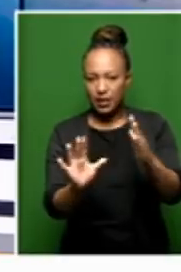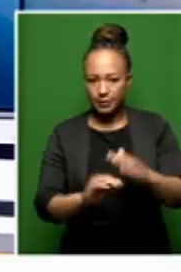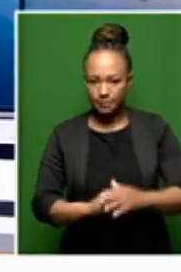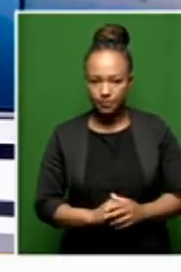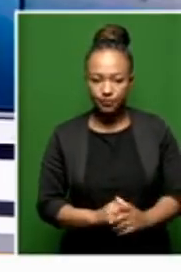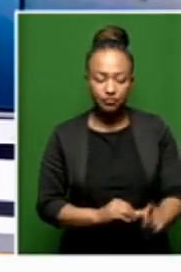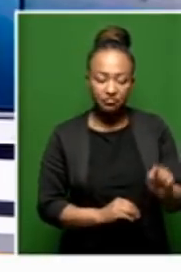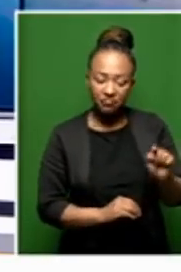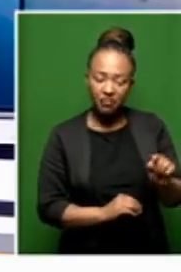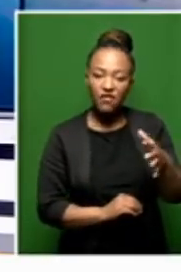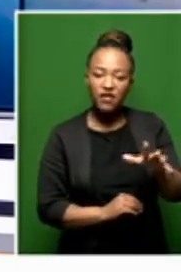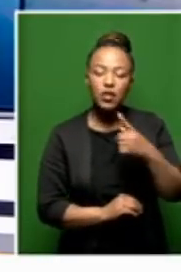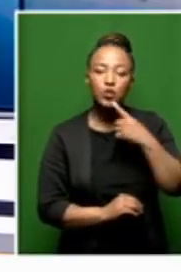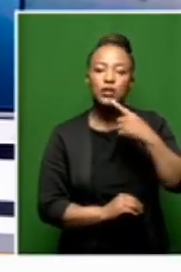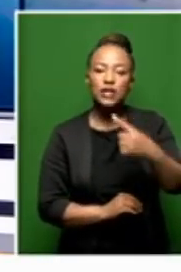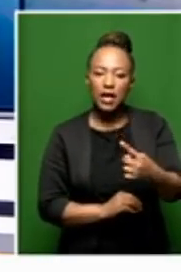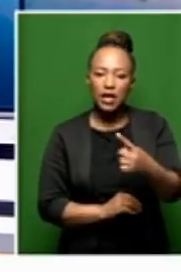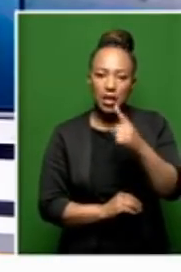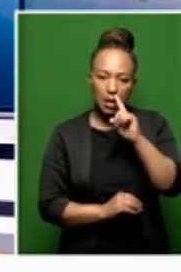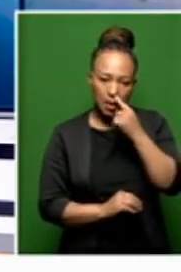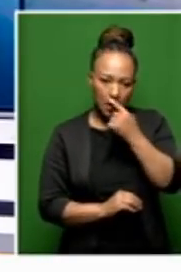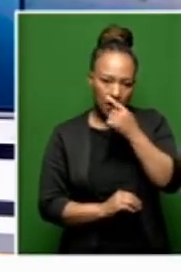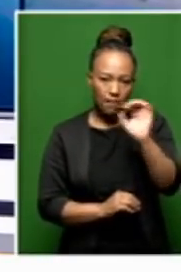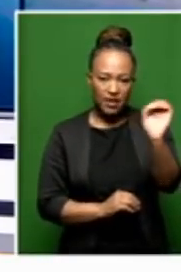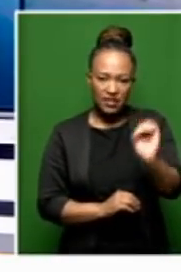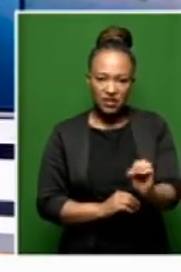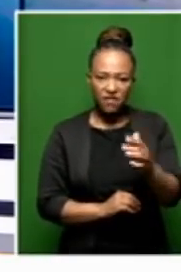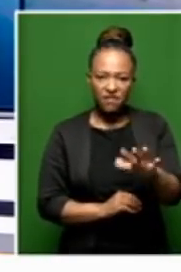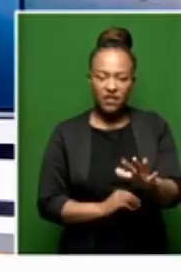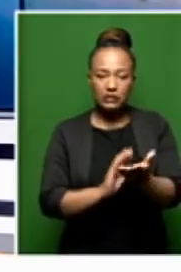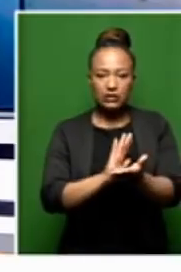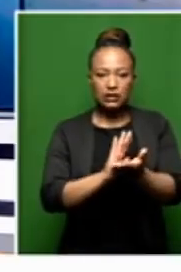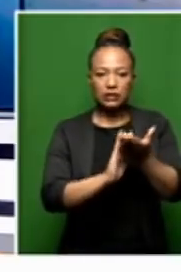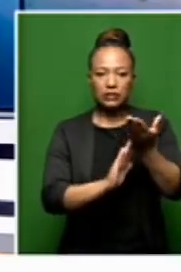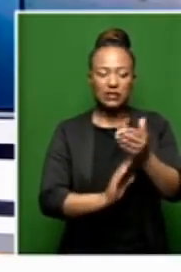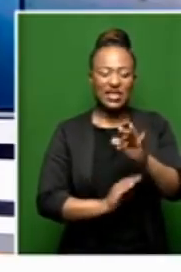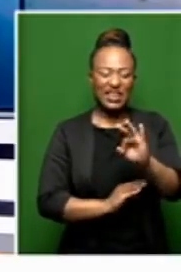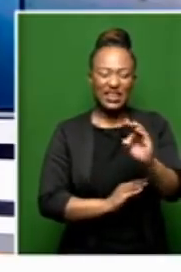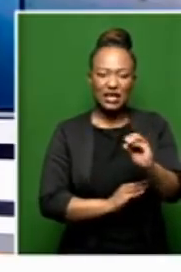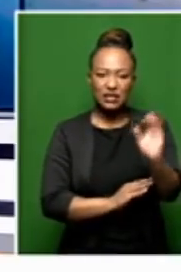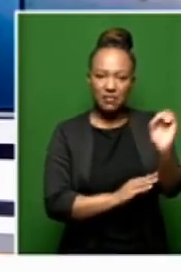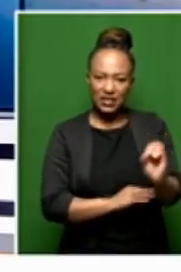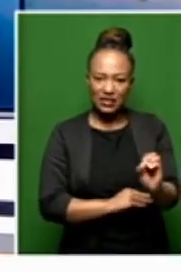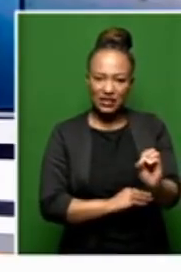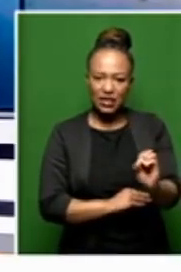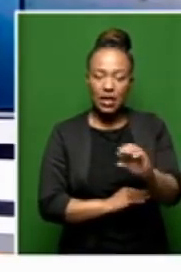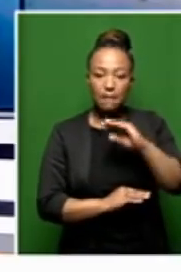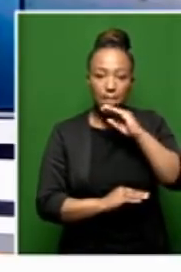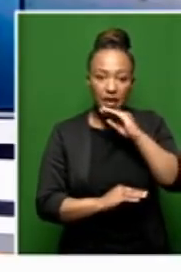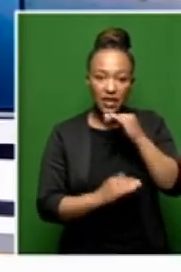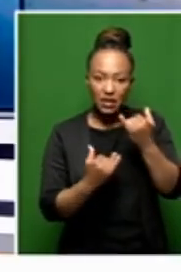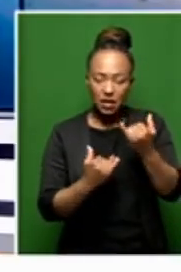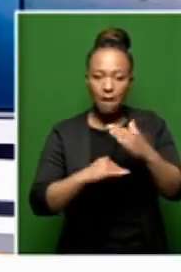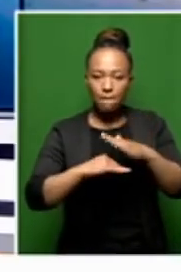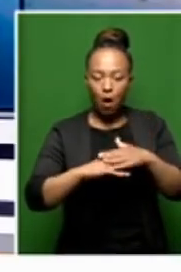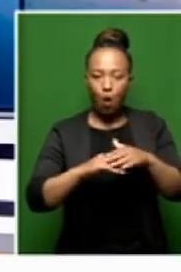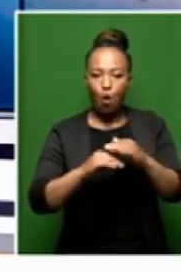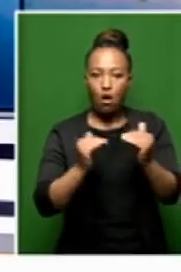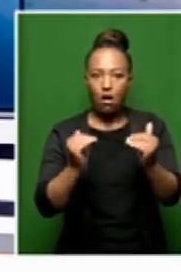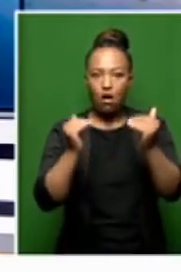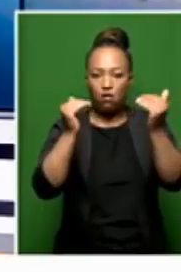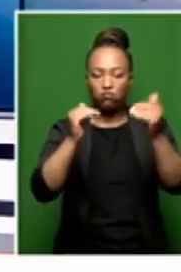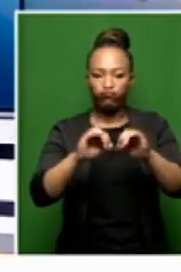the coronavirus test positivity rate has now also jumped back above 30%, and that's 6 times more than the rate